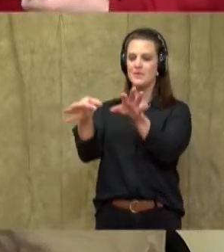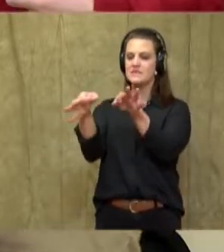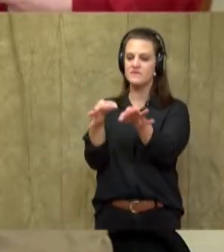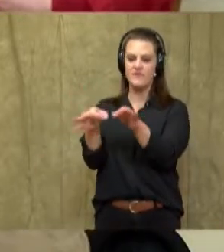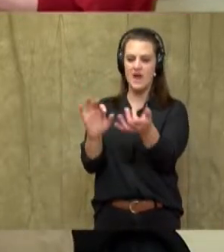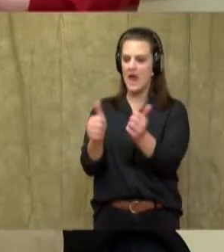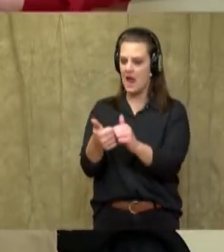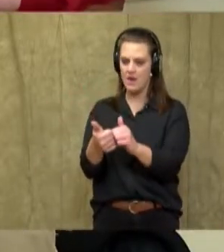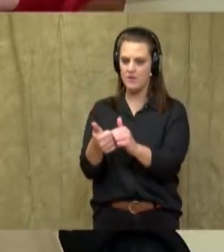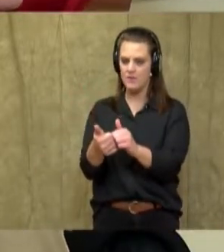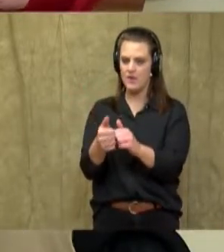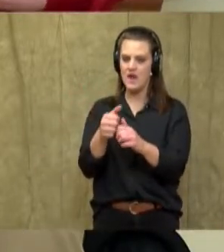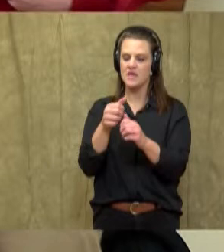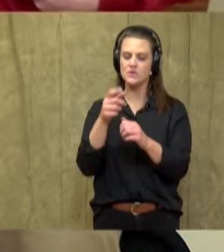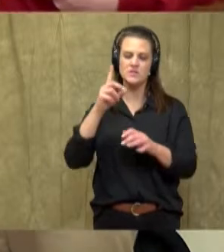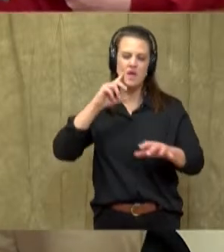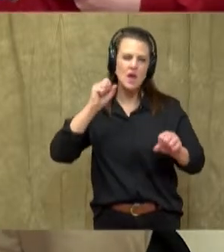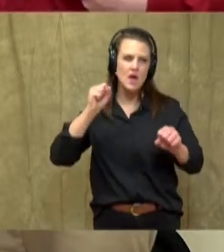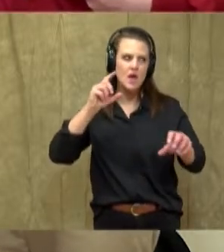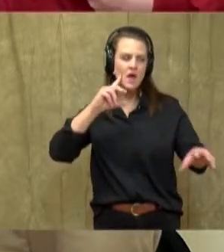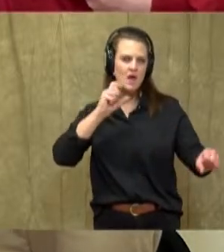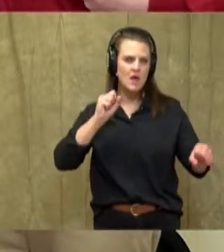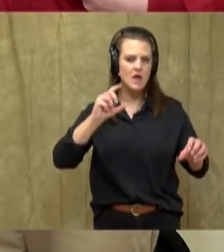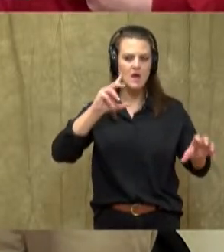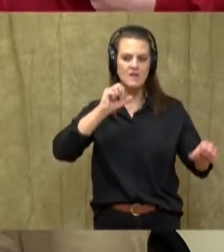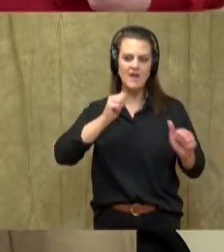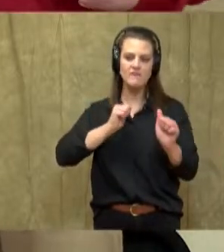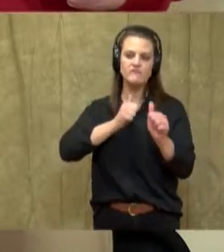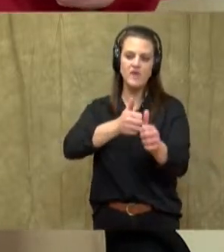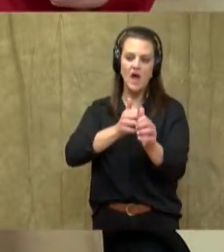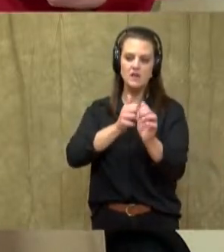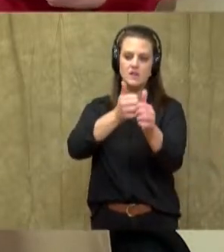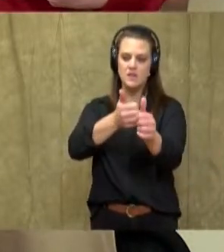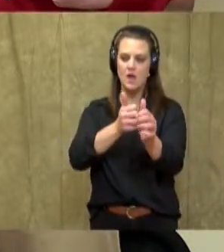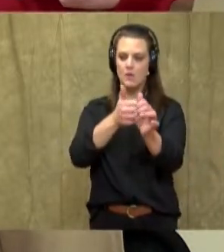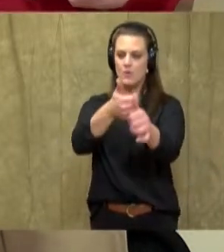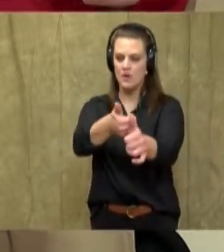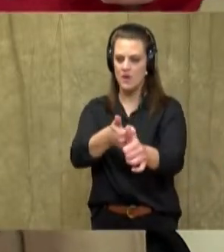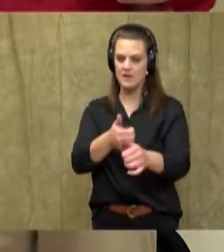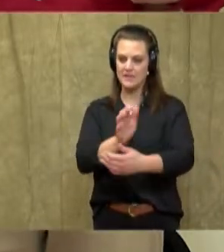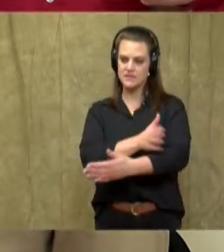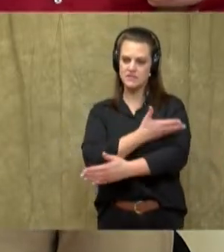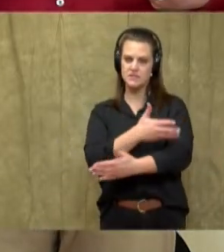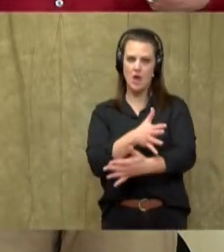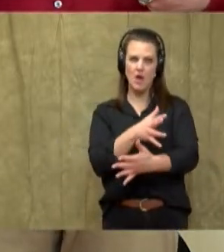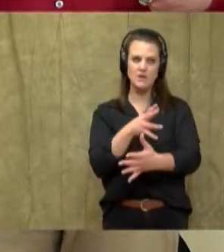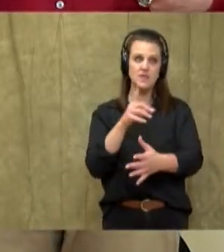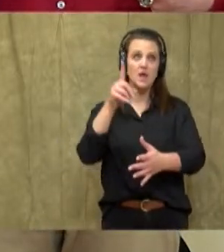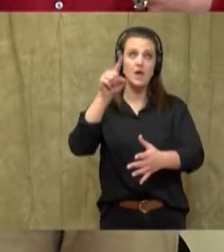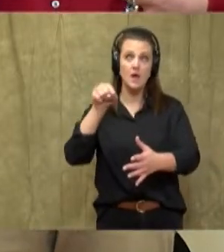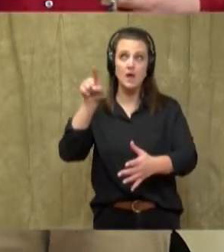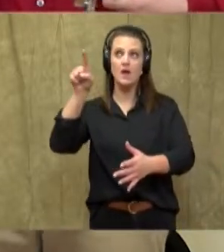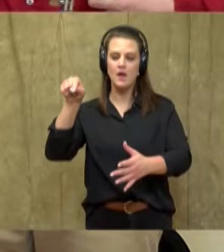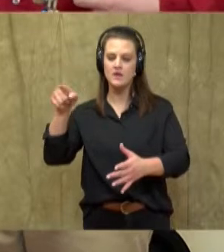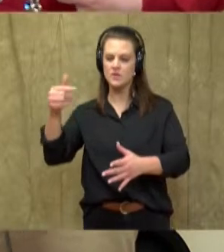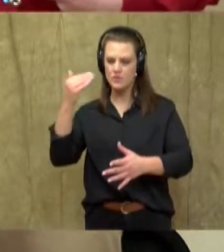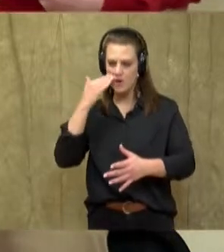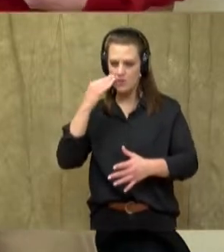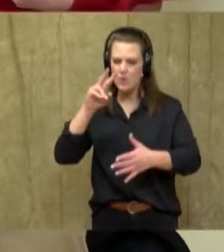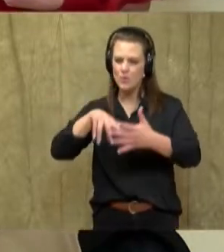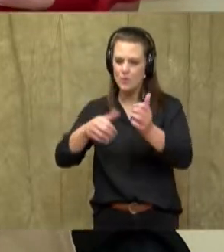melody as pitches that follow one another in a song. Read that out loud with me at